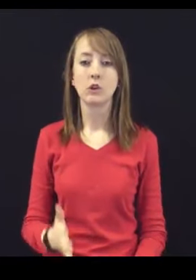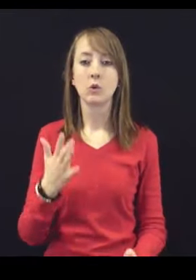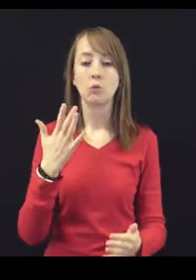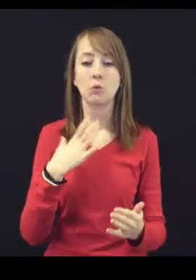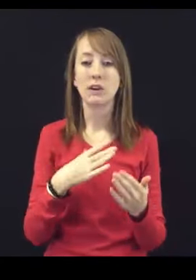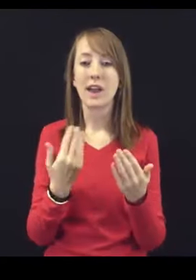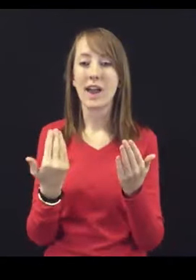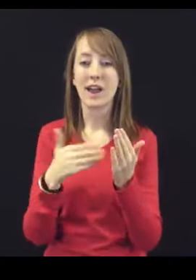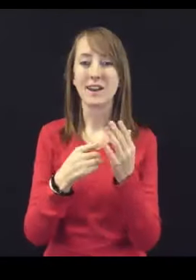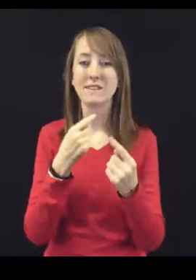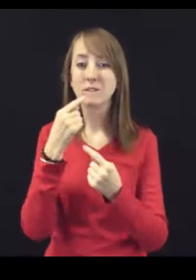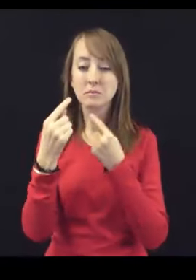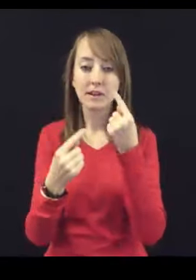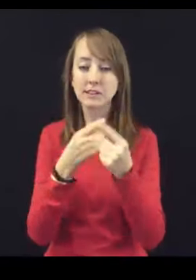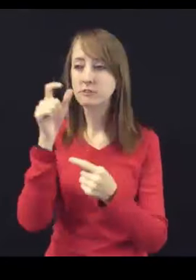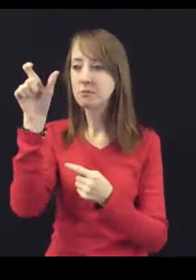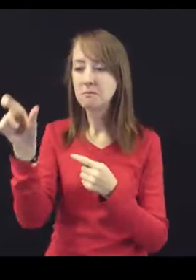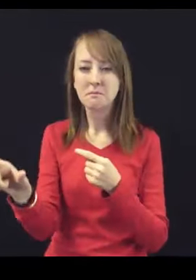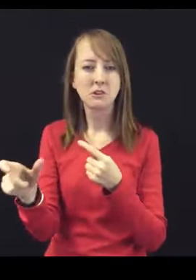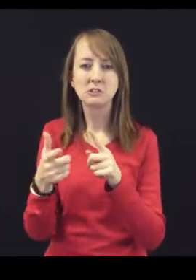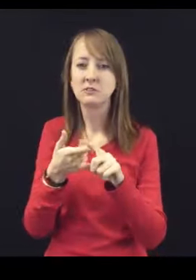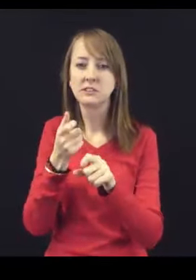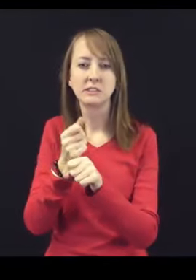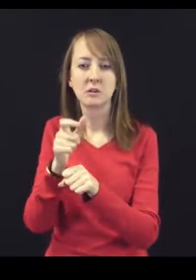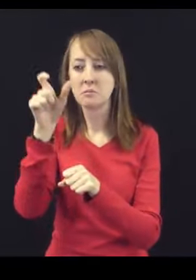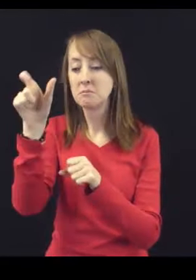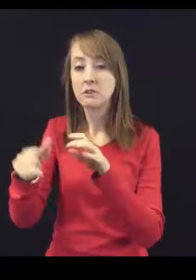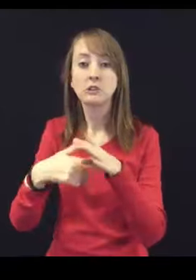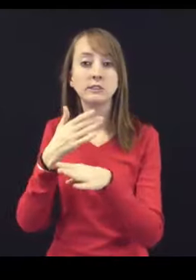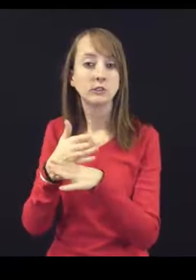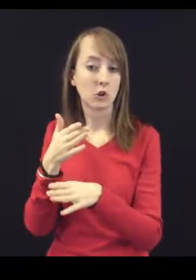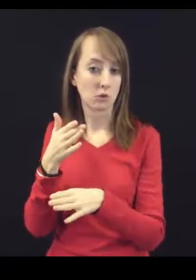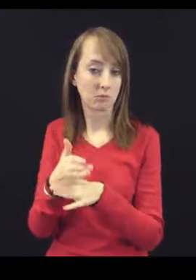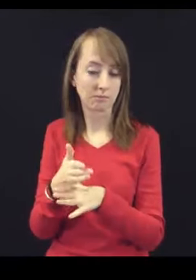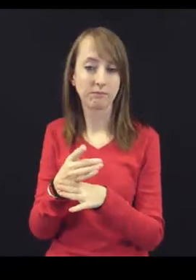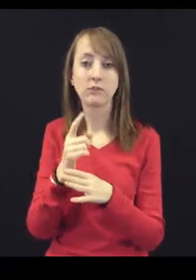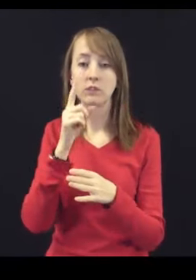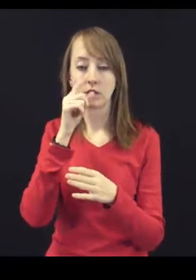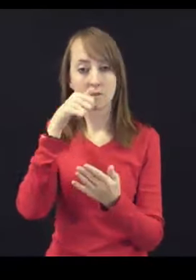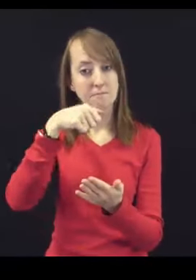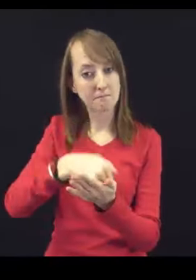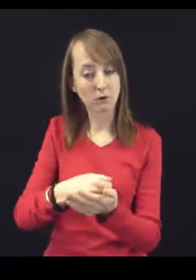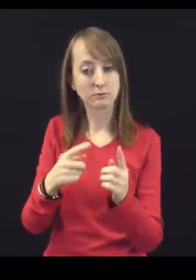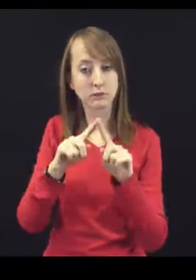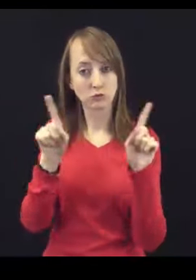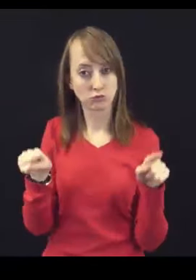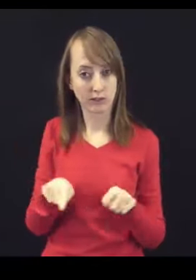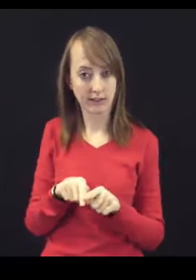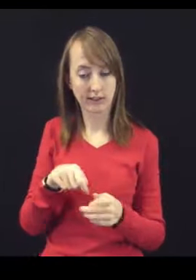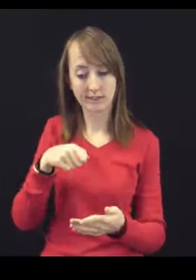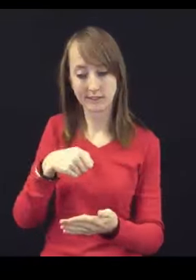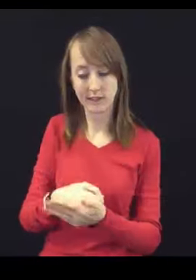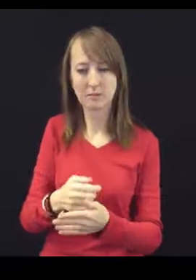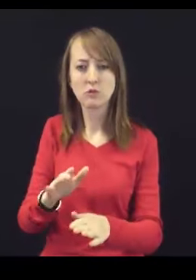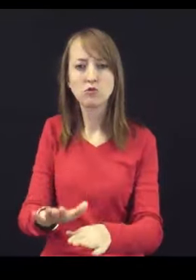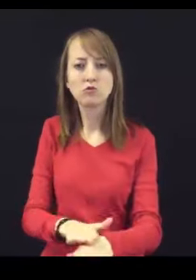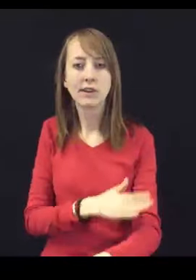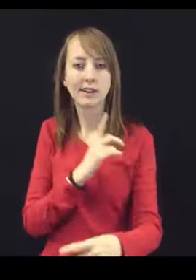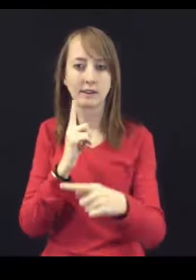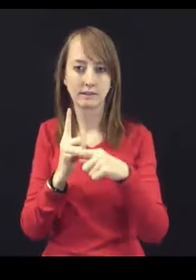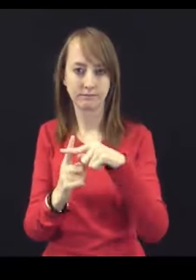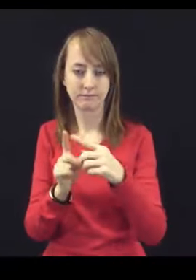and scale the picture. Spread with two fingers moving outwards to zoom in on the picture. Pinch and move your fingers together to zoom